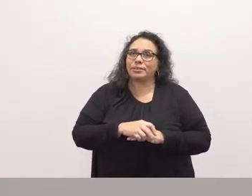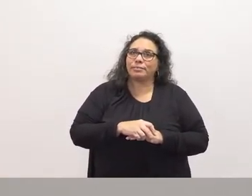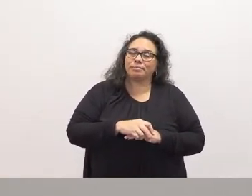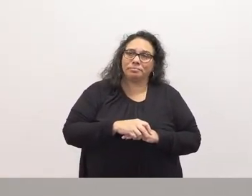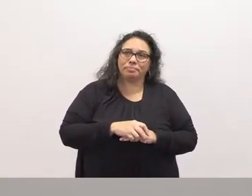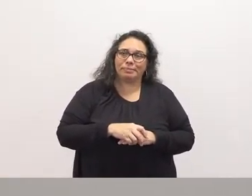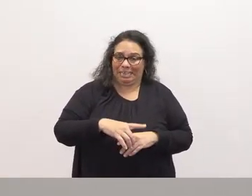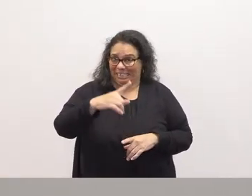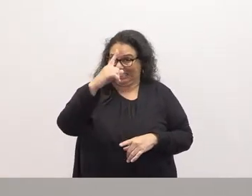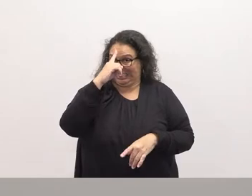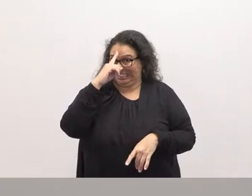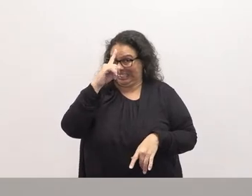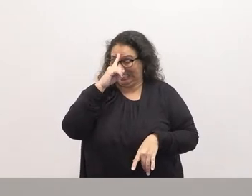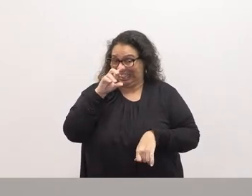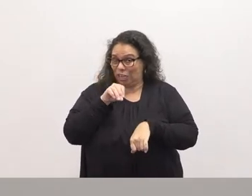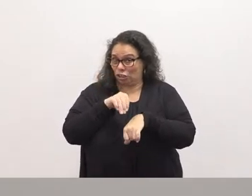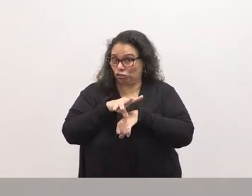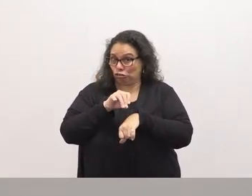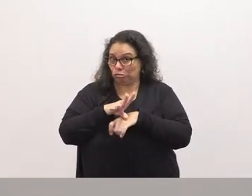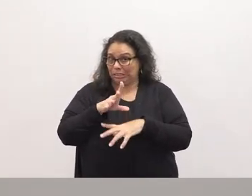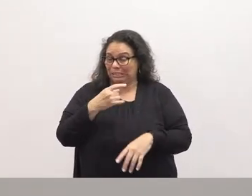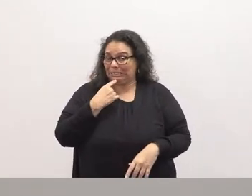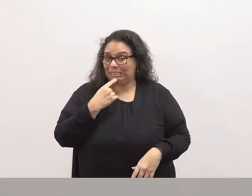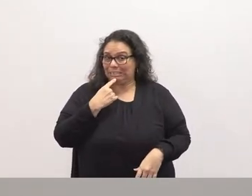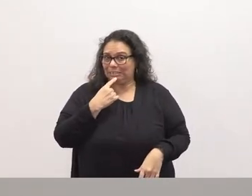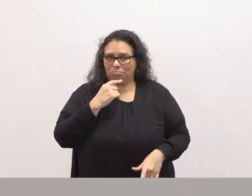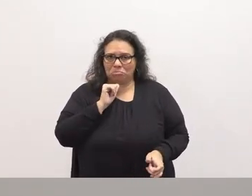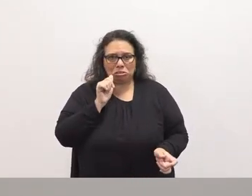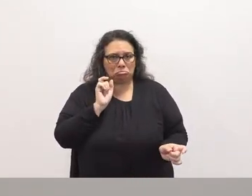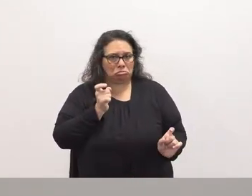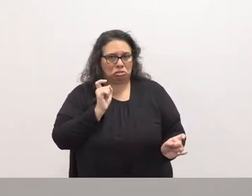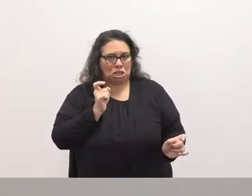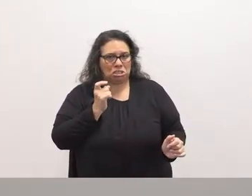I think, as our consultant says, it doesn't change